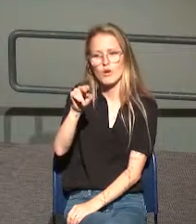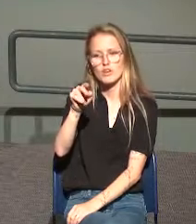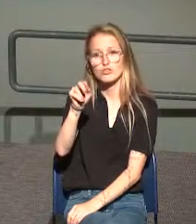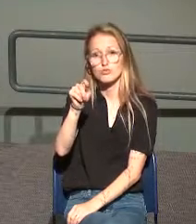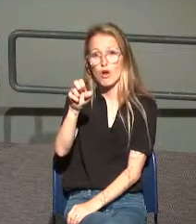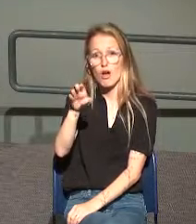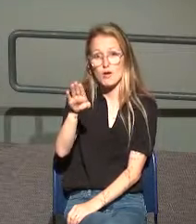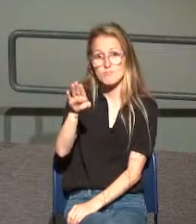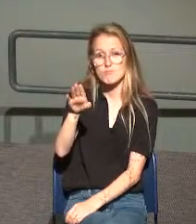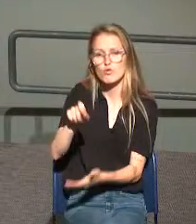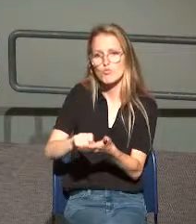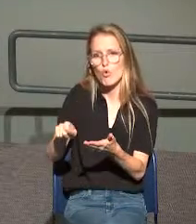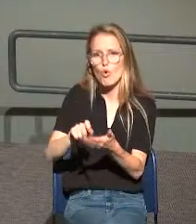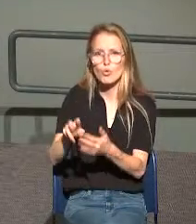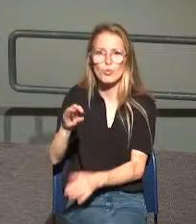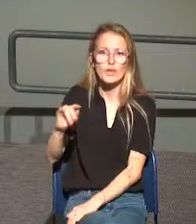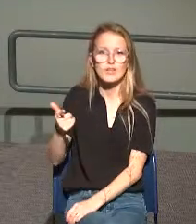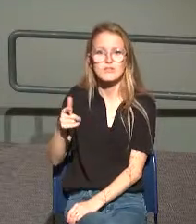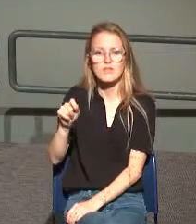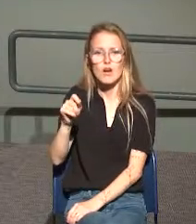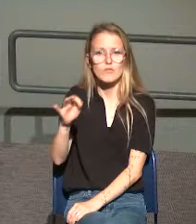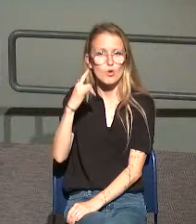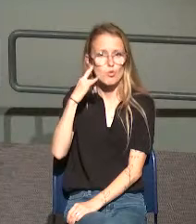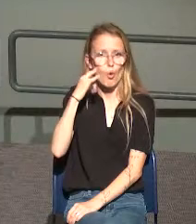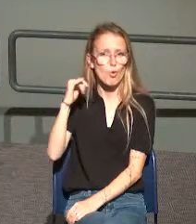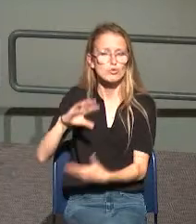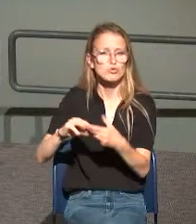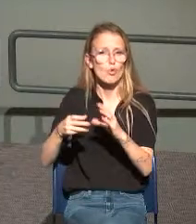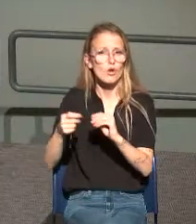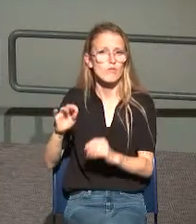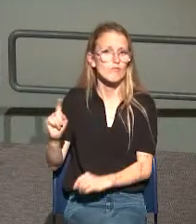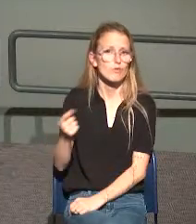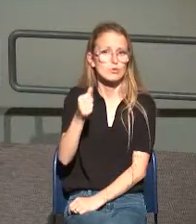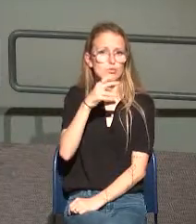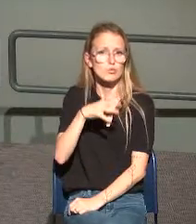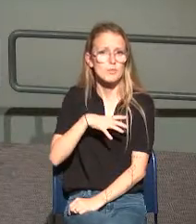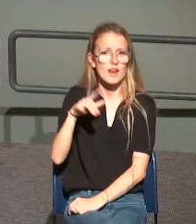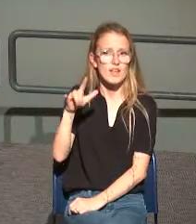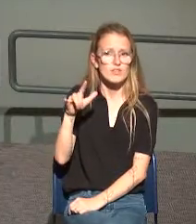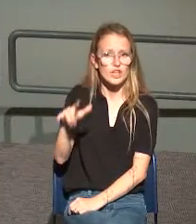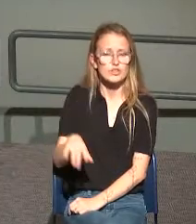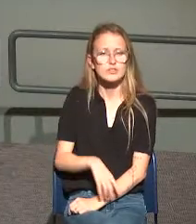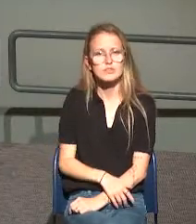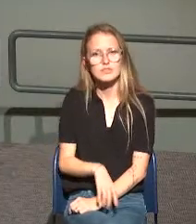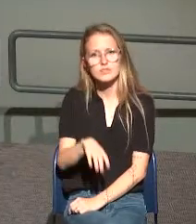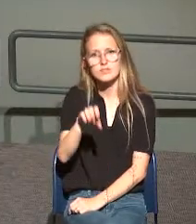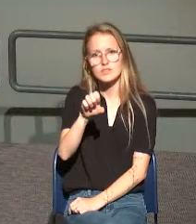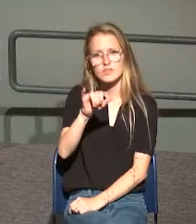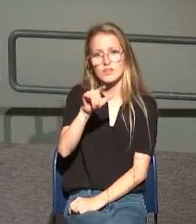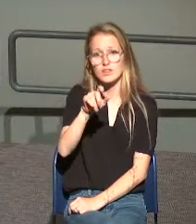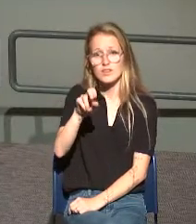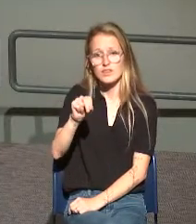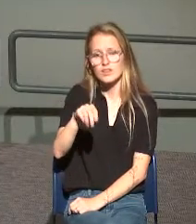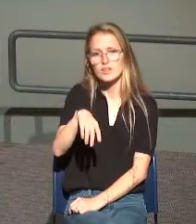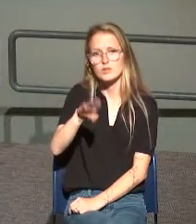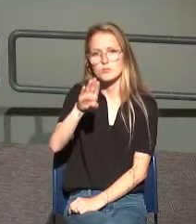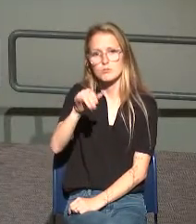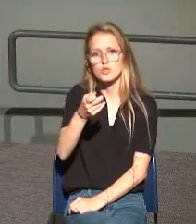of the First Women Naval Aviators. Eileen Bjorkman is the author of Fly